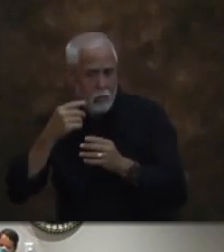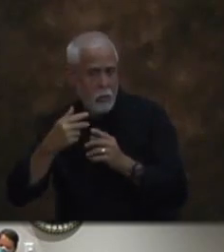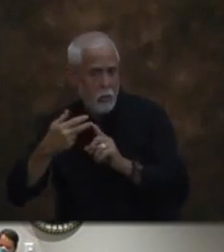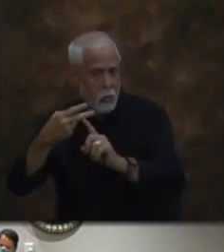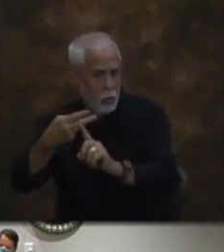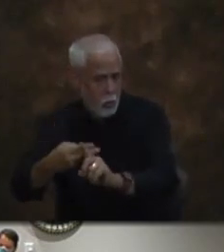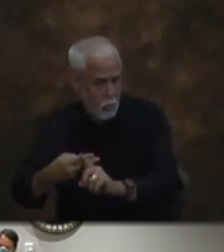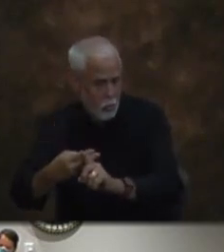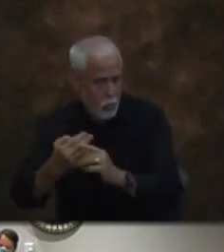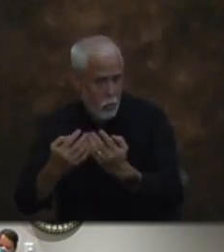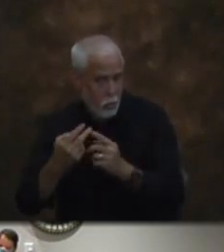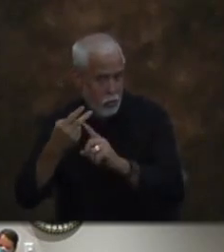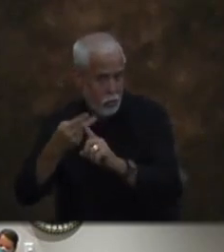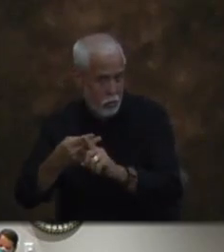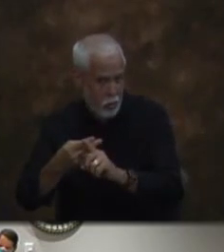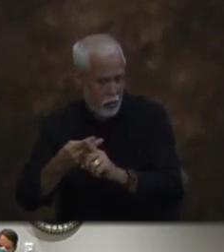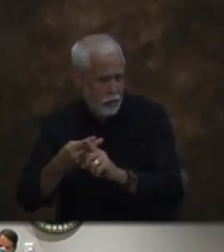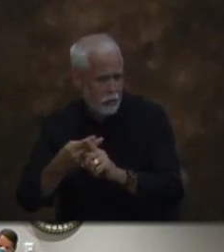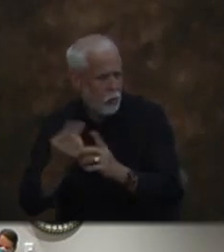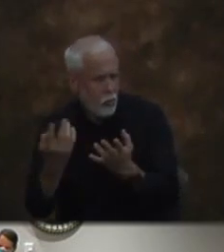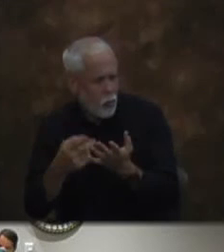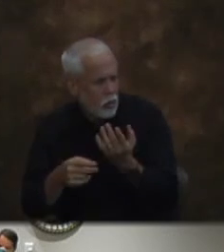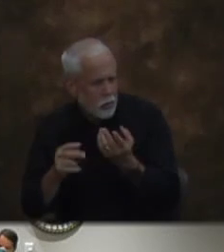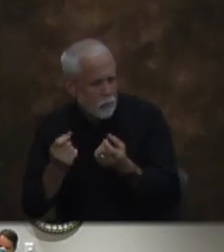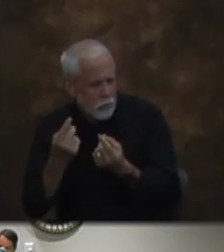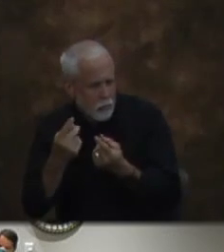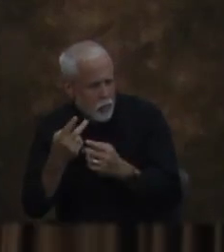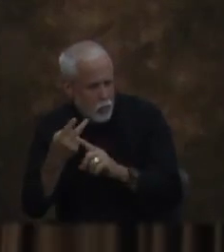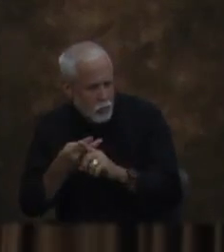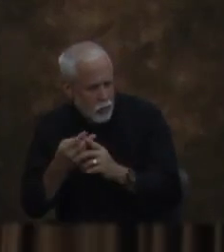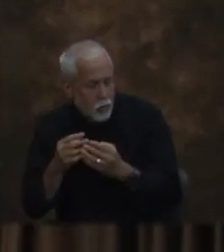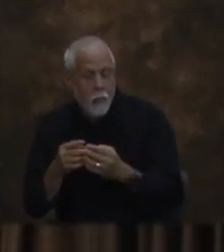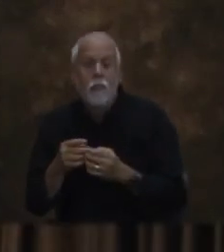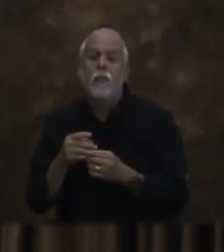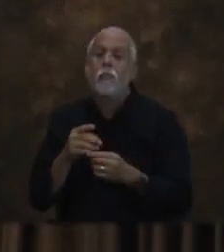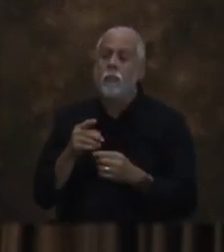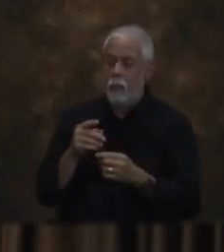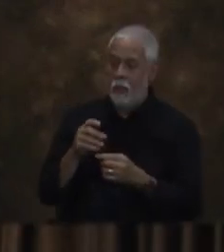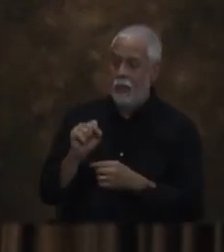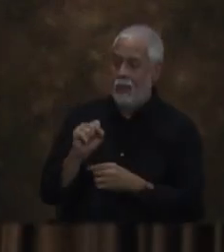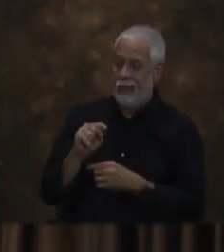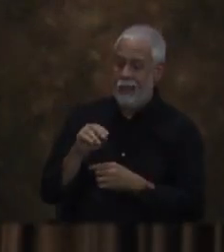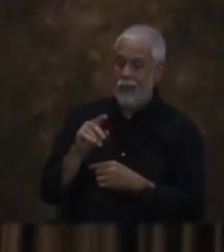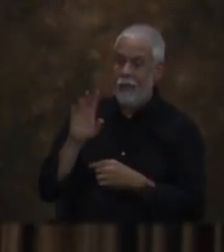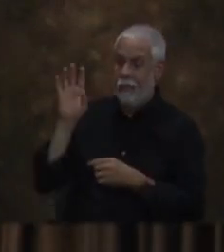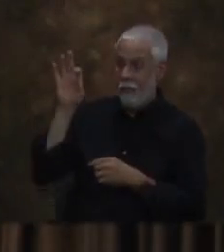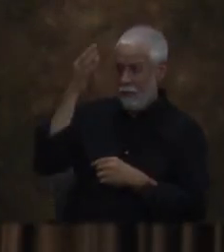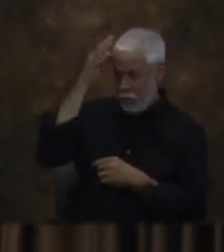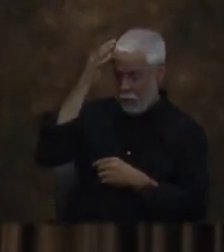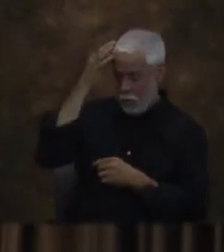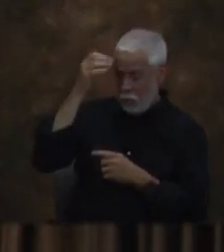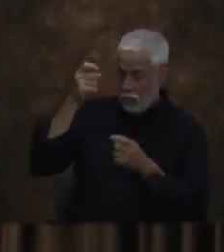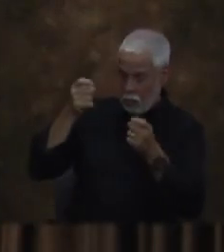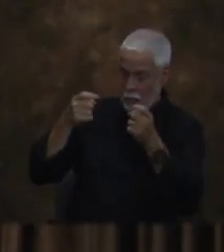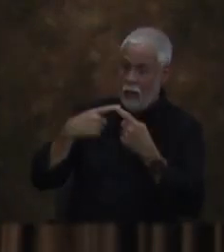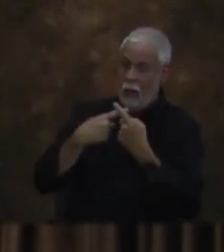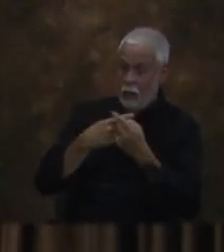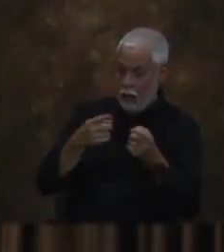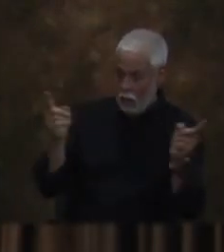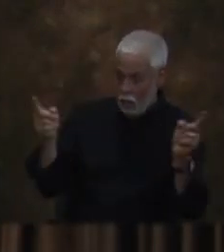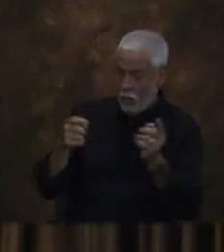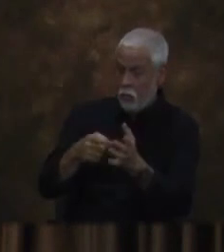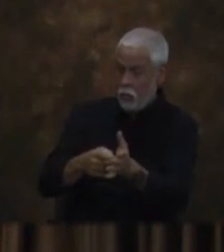for something. We're waiting 2 months for something. What was that? And so when the announcement was made by the federal administration, there